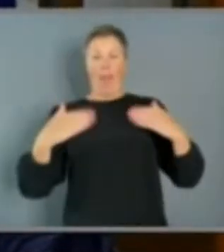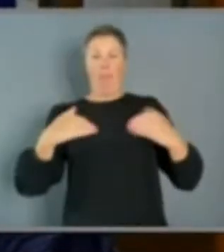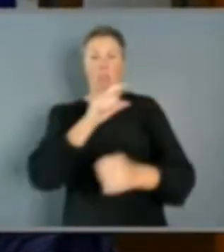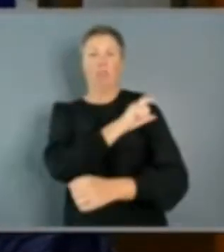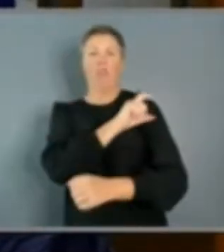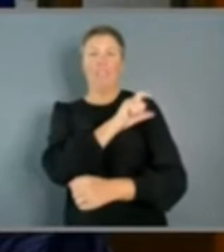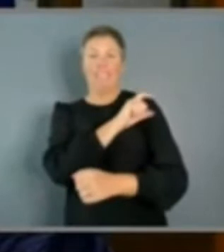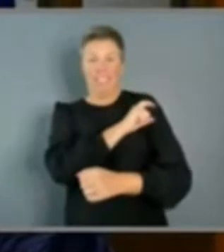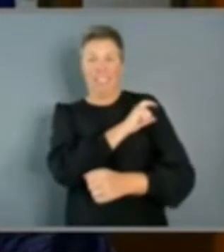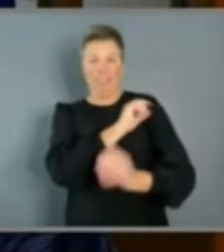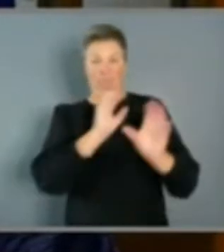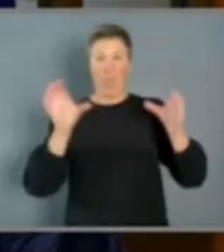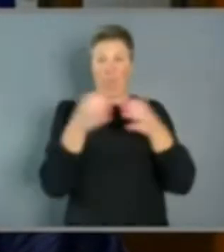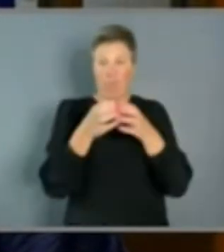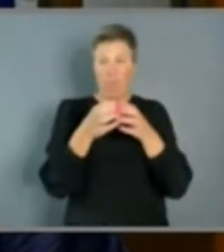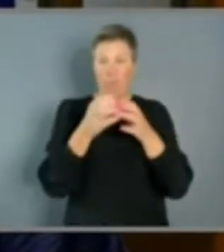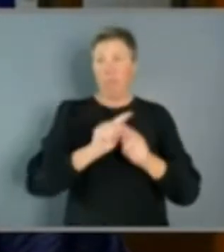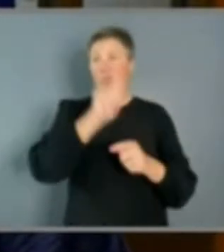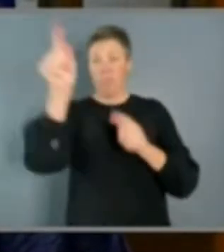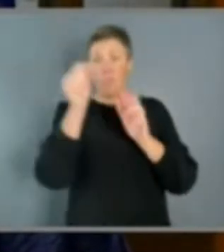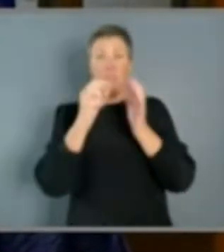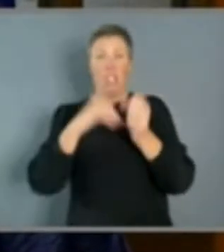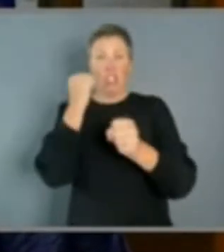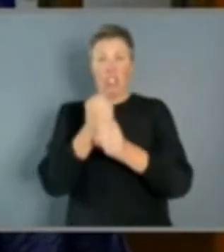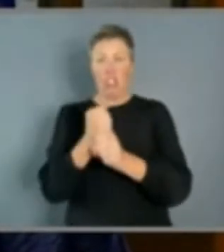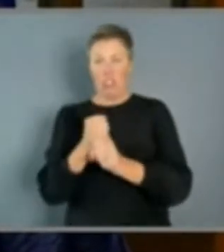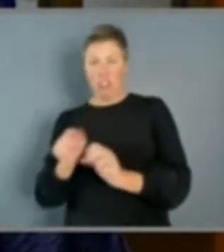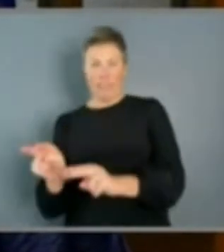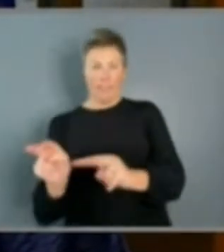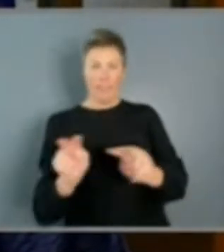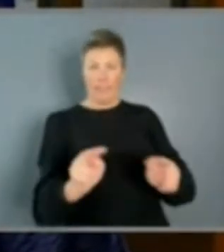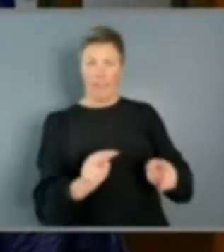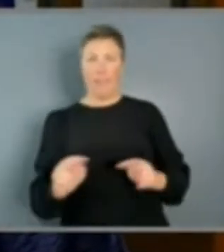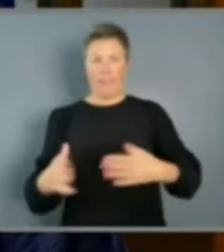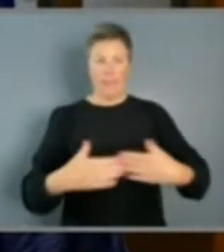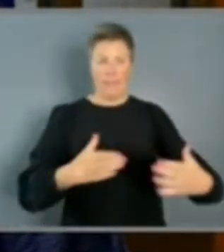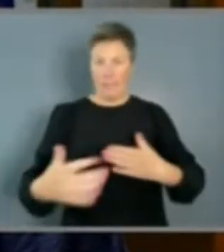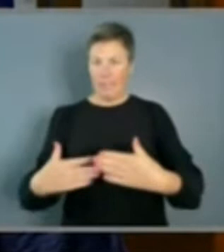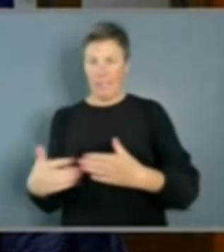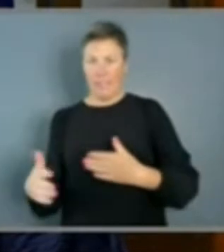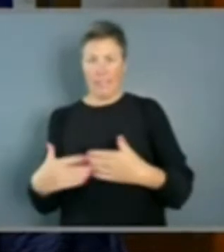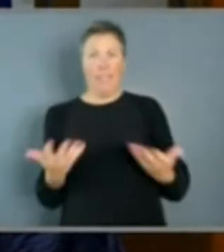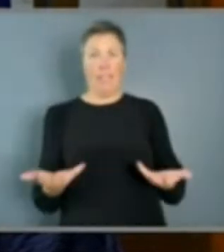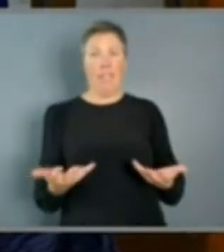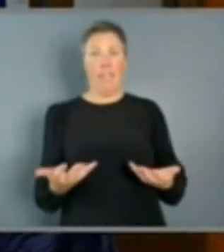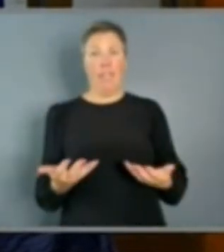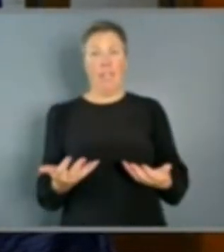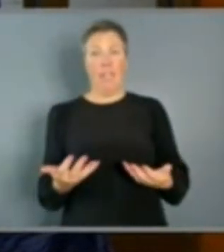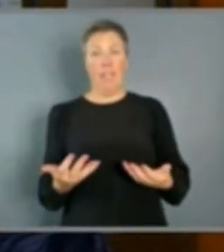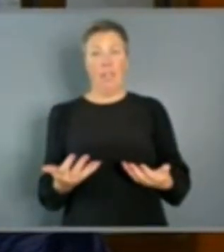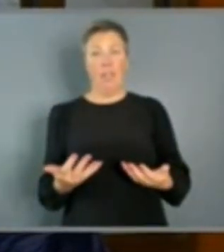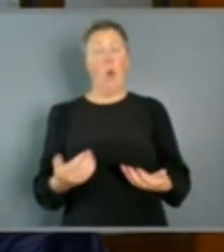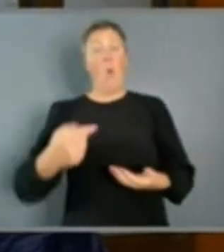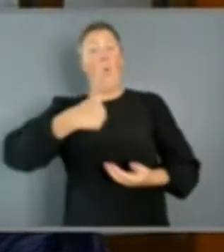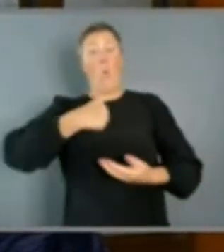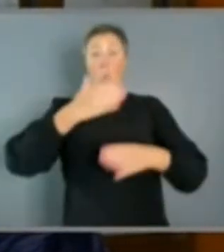with including with Papua New Guinea. I really want to emphasise that the work that we are doing and the work we are announcing today is in partnership